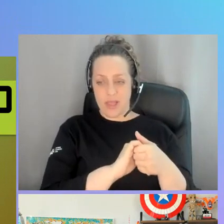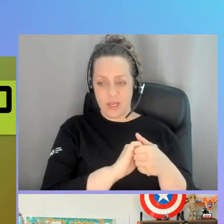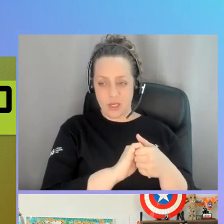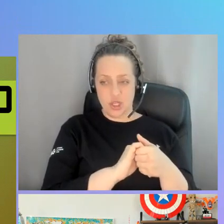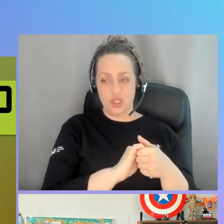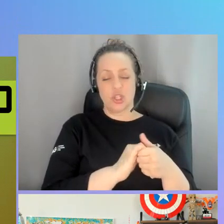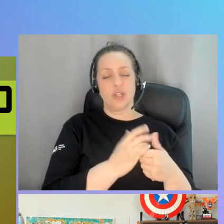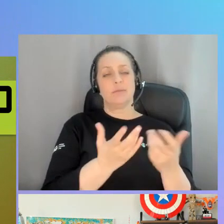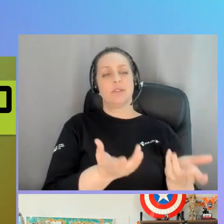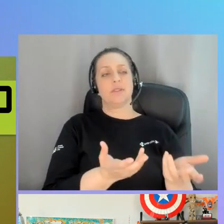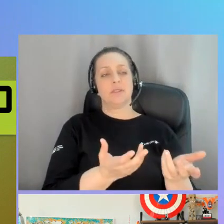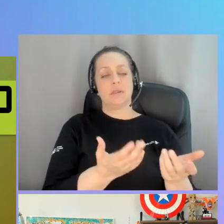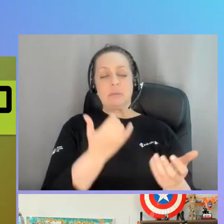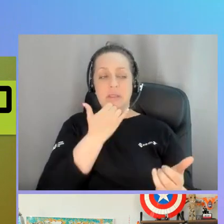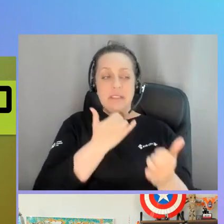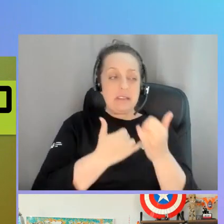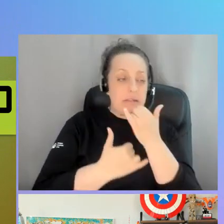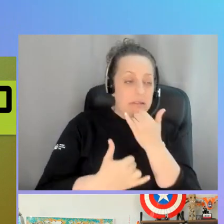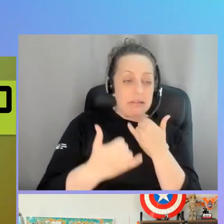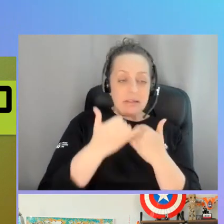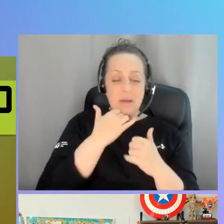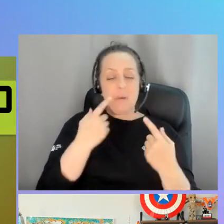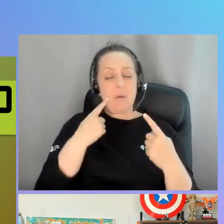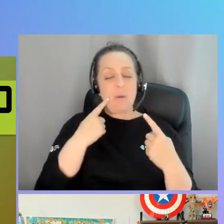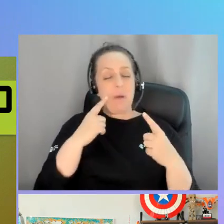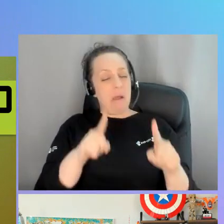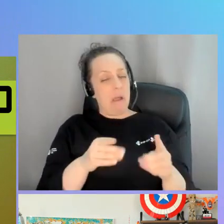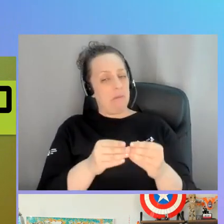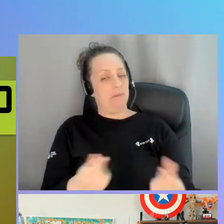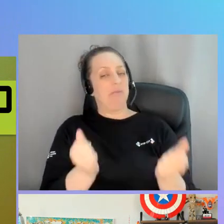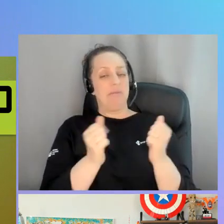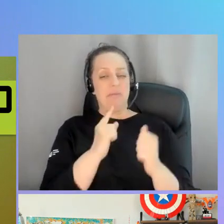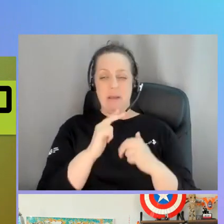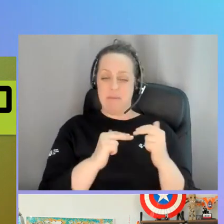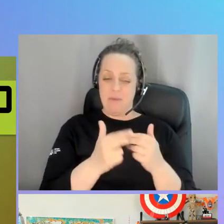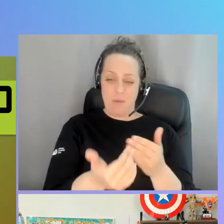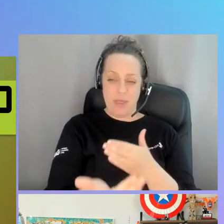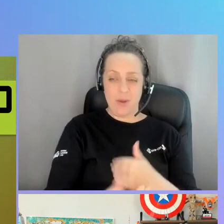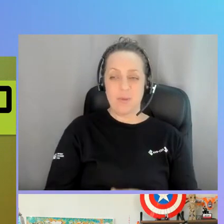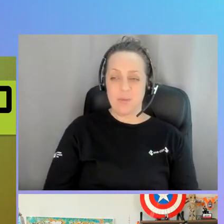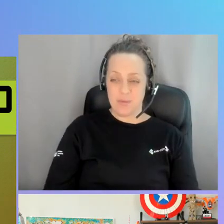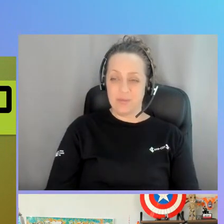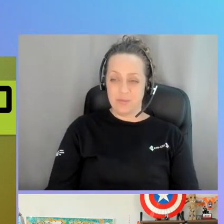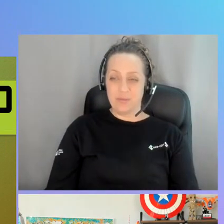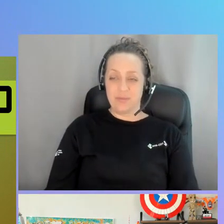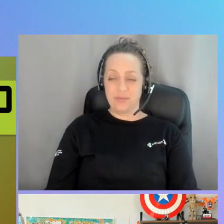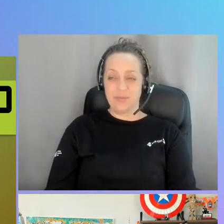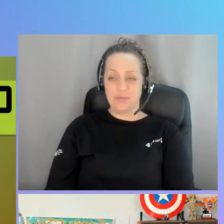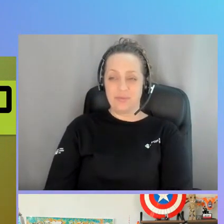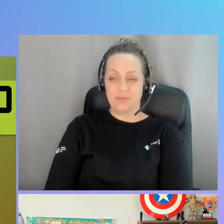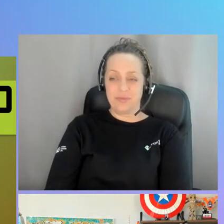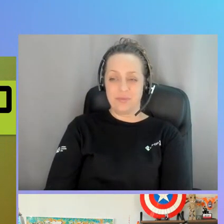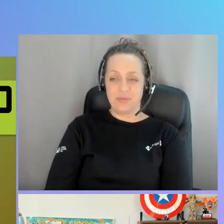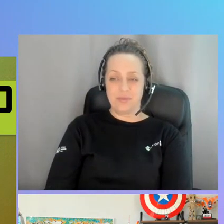some mistakes along the way, I'm sure, and then build from there.